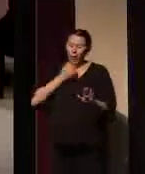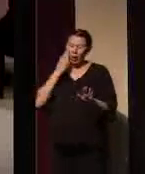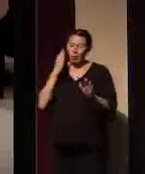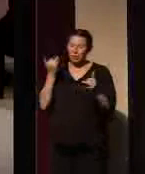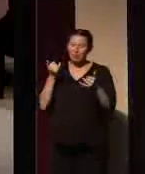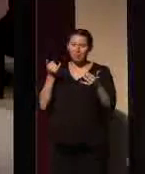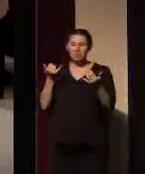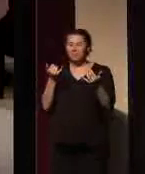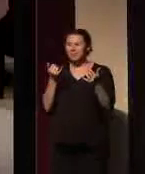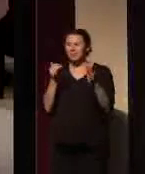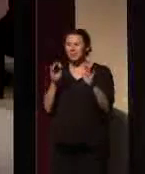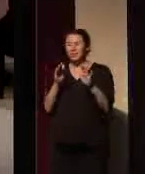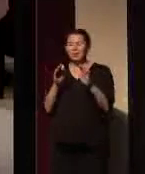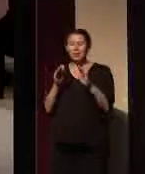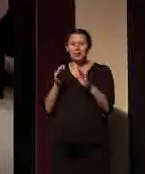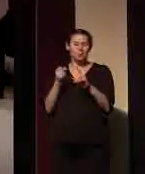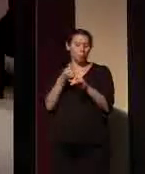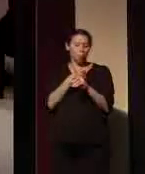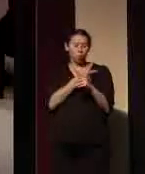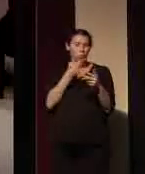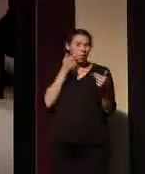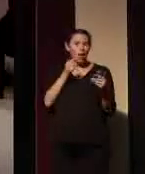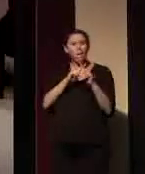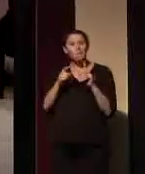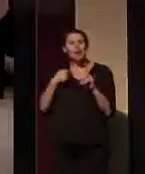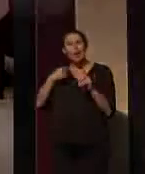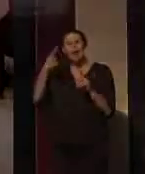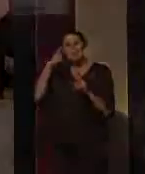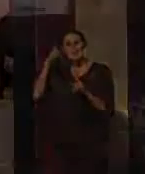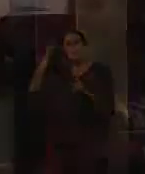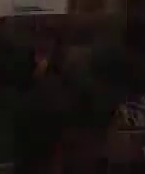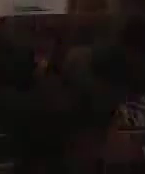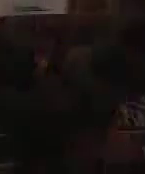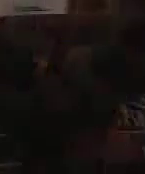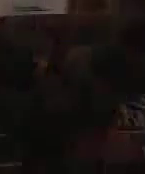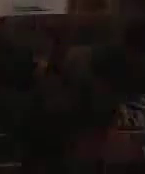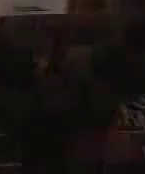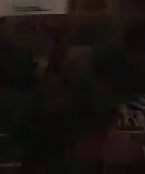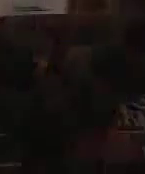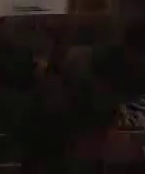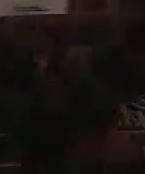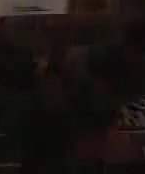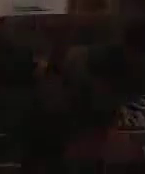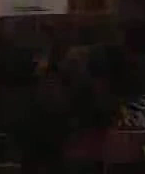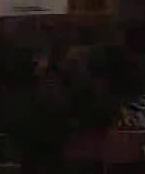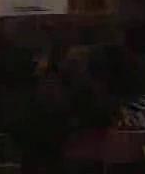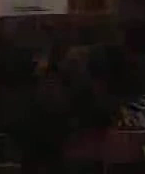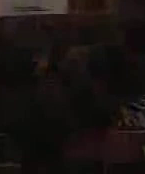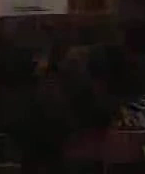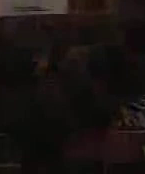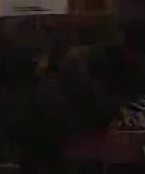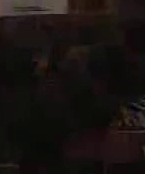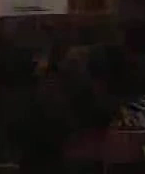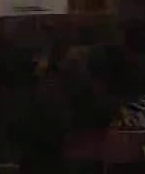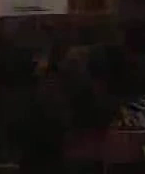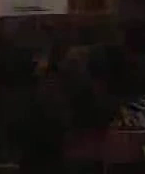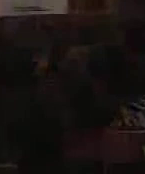we all should be reasonable in the way we analyze these situations. And lastly, I'm going to say this because I want to speak to your